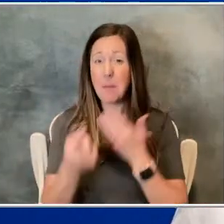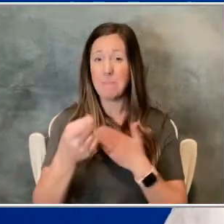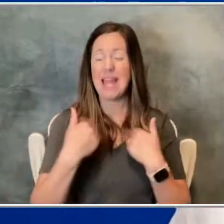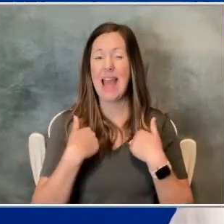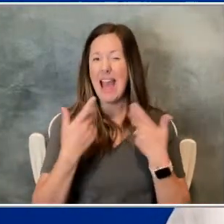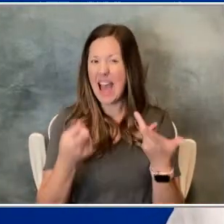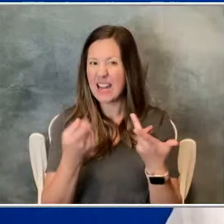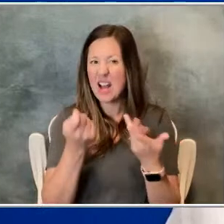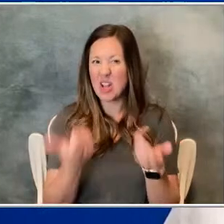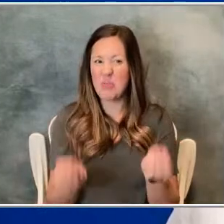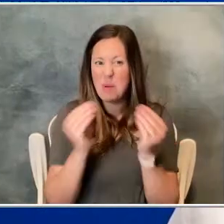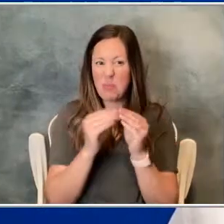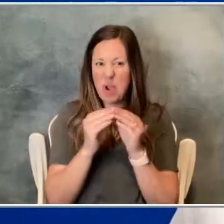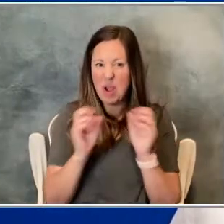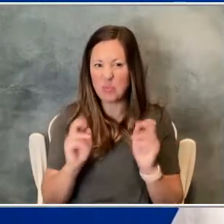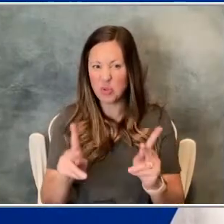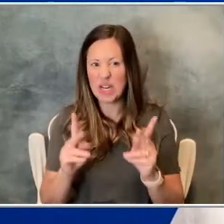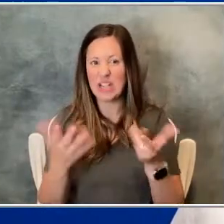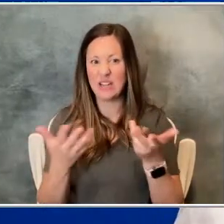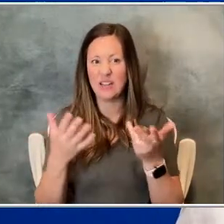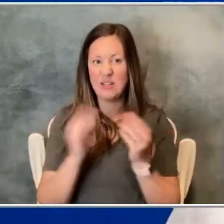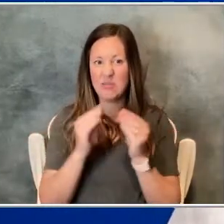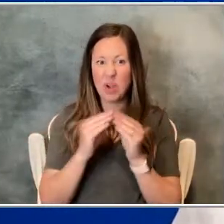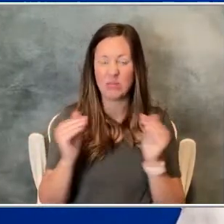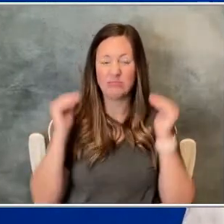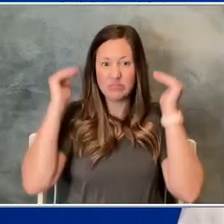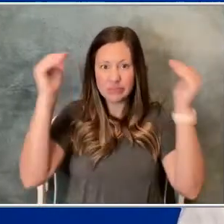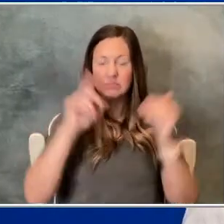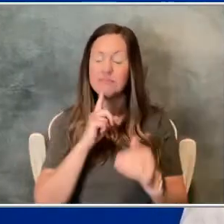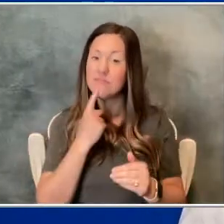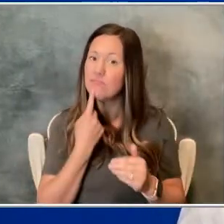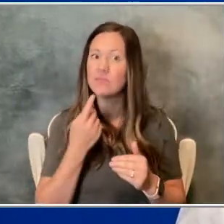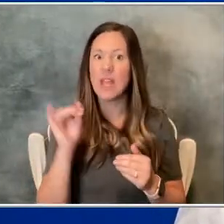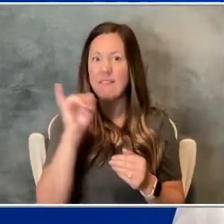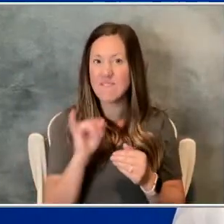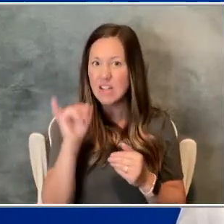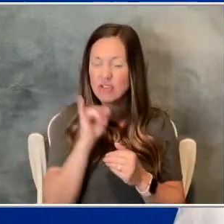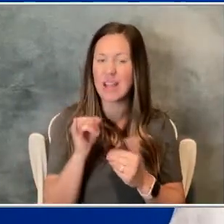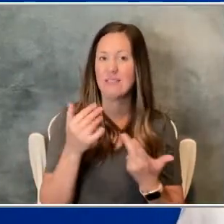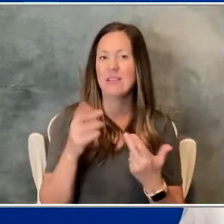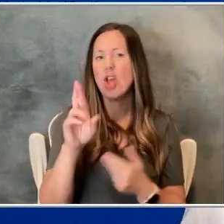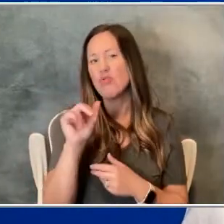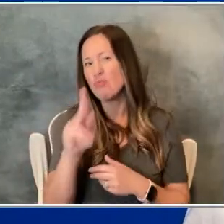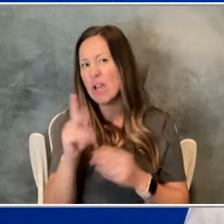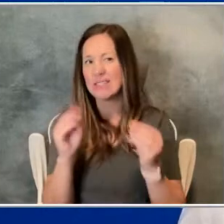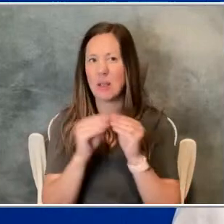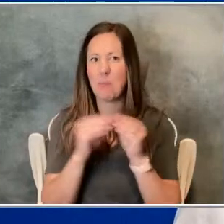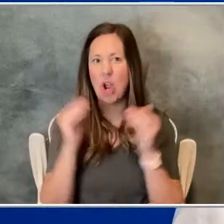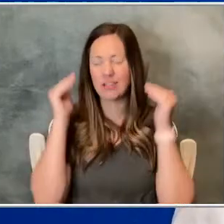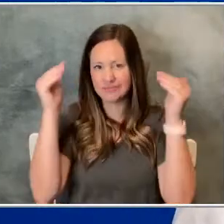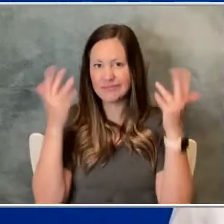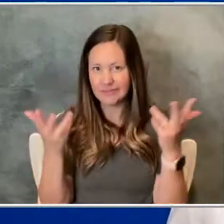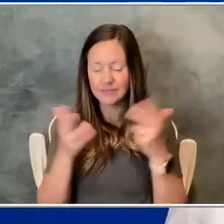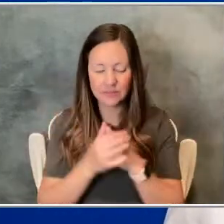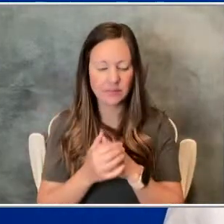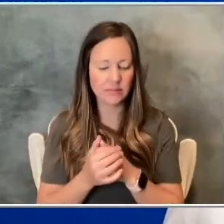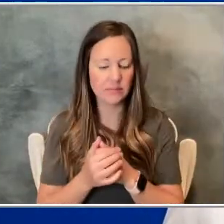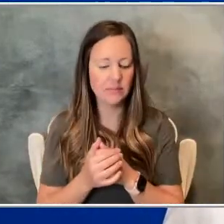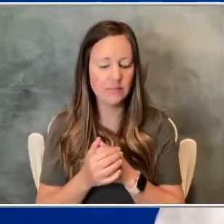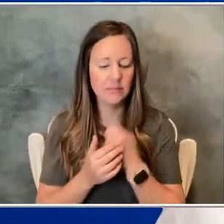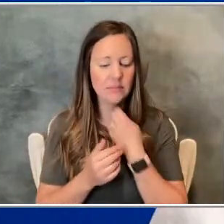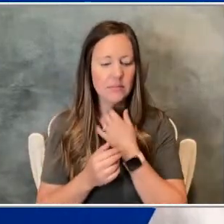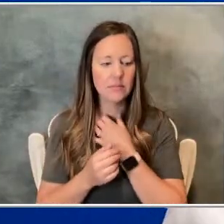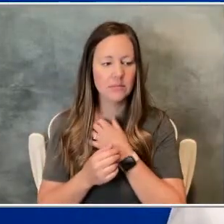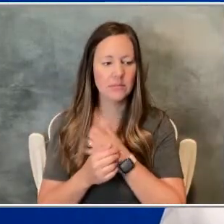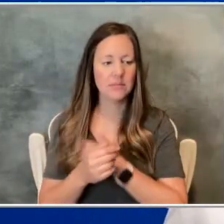cause a little bit more higher severity of disease, just a little bit risk of severe disease. But